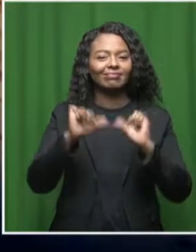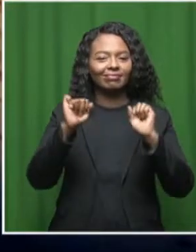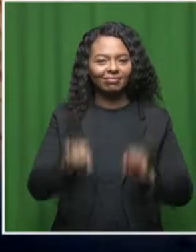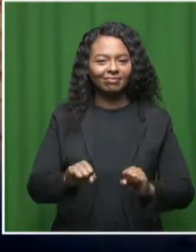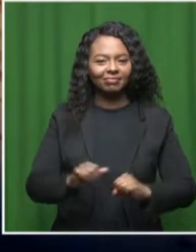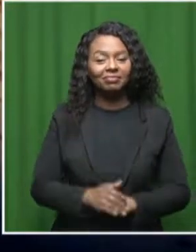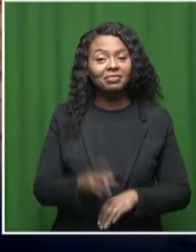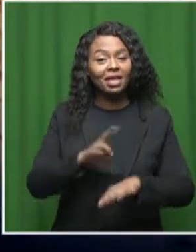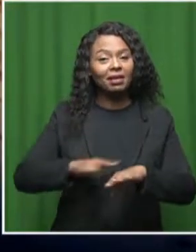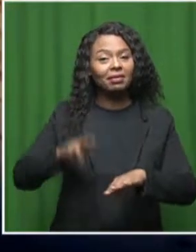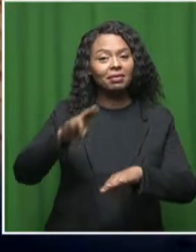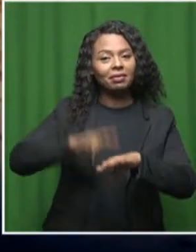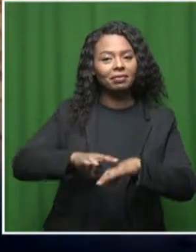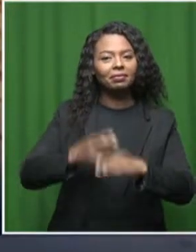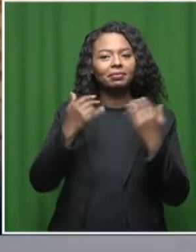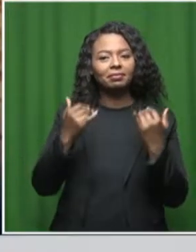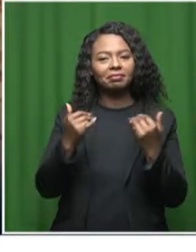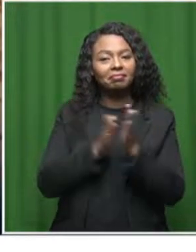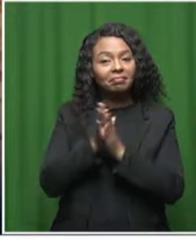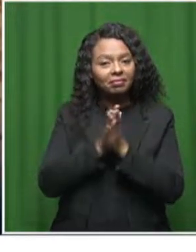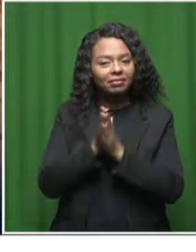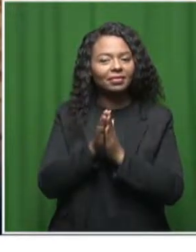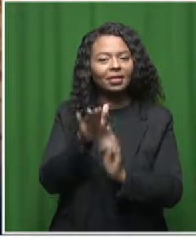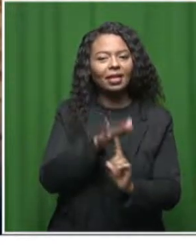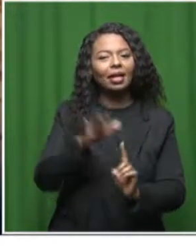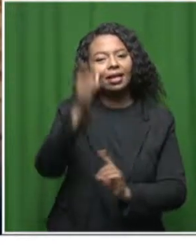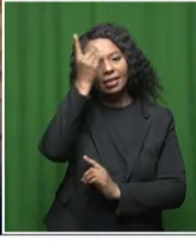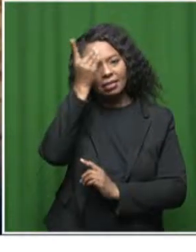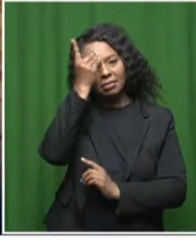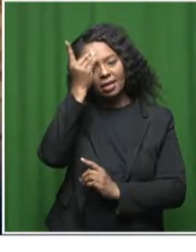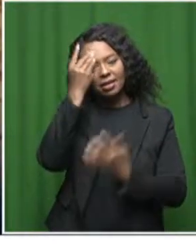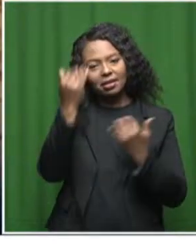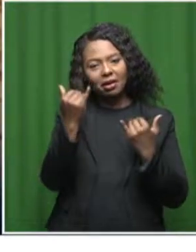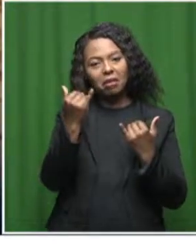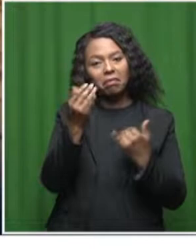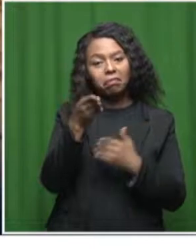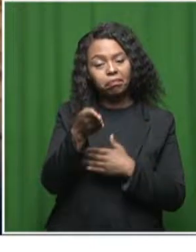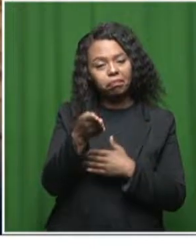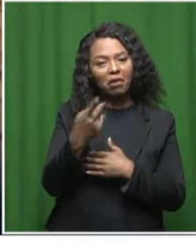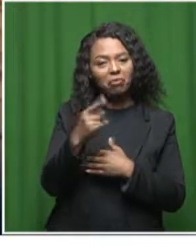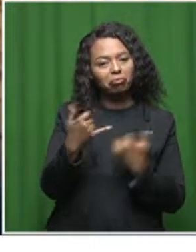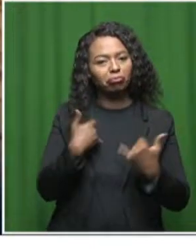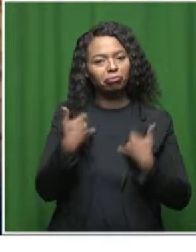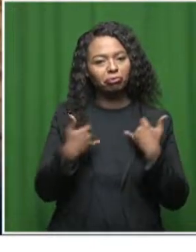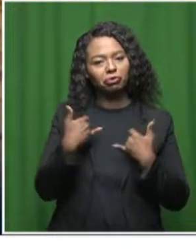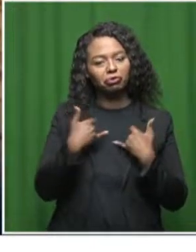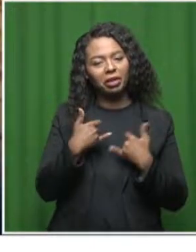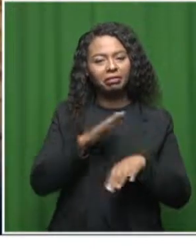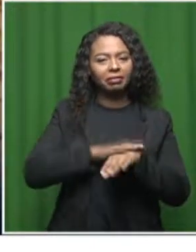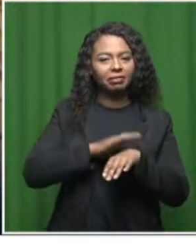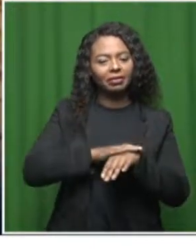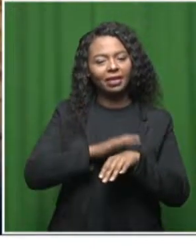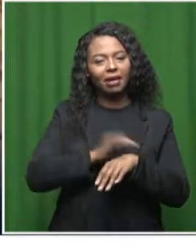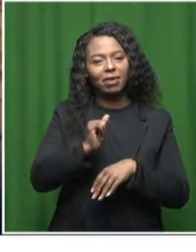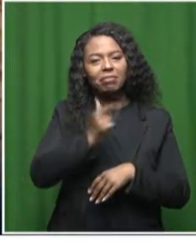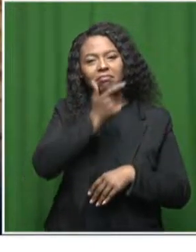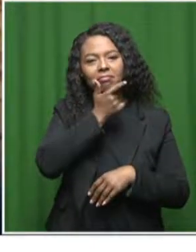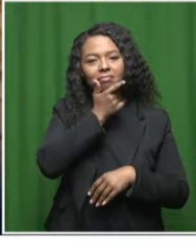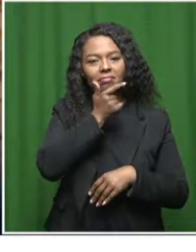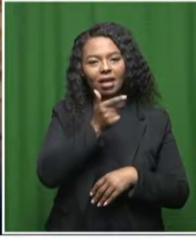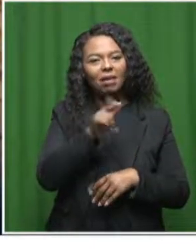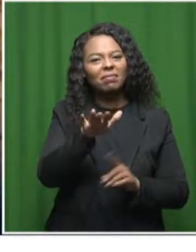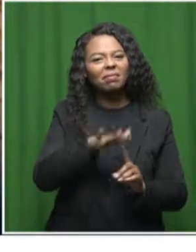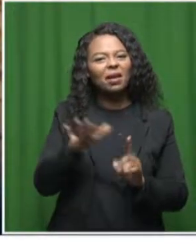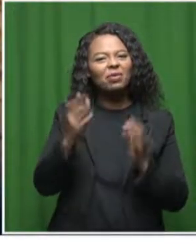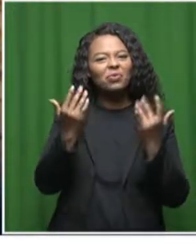Nature enthusiasts in and around Durban are in for a treat this festive season as Green Corridors tourism sites